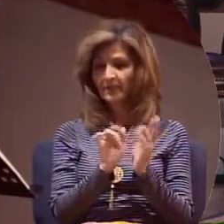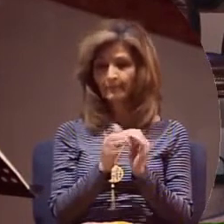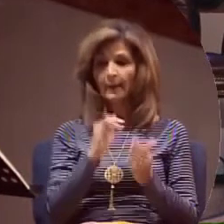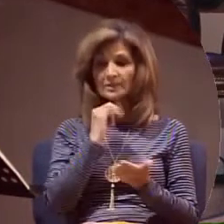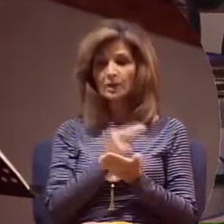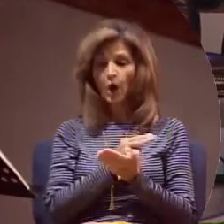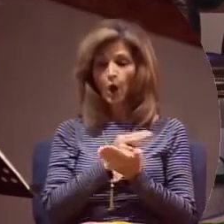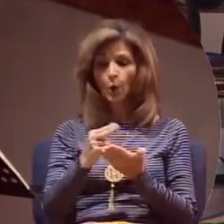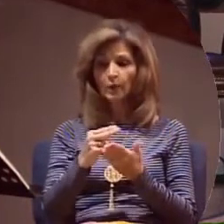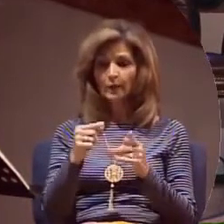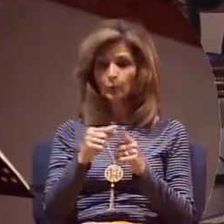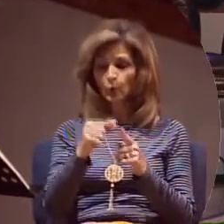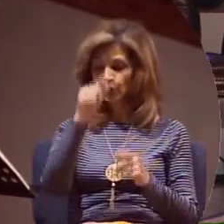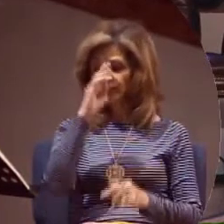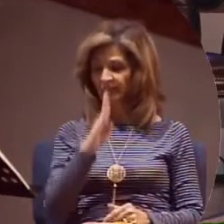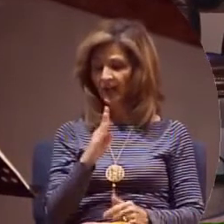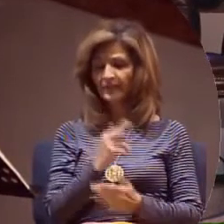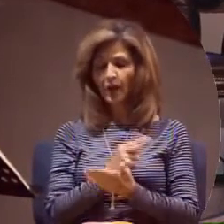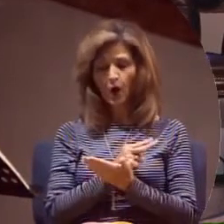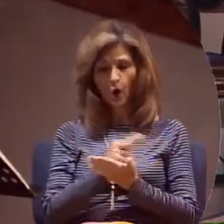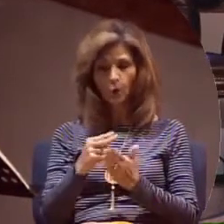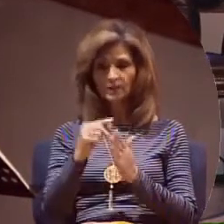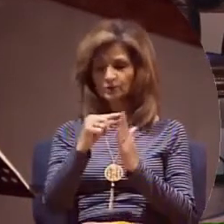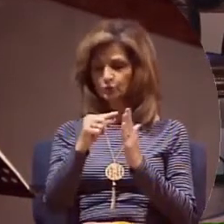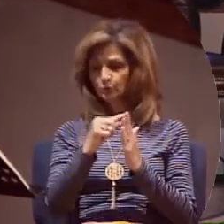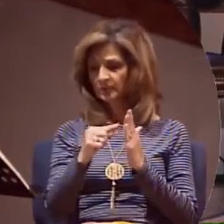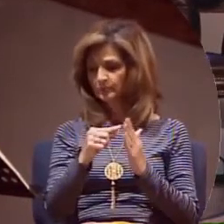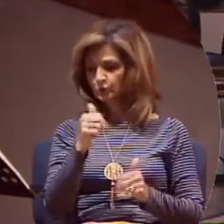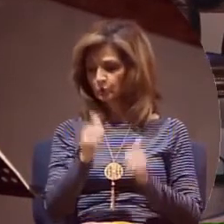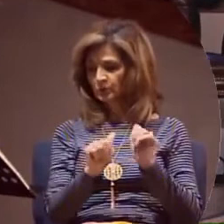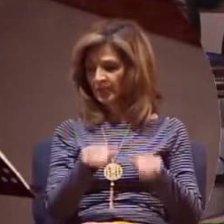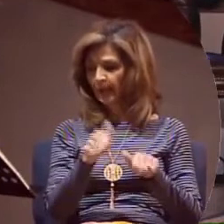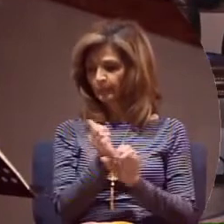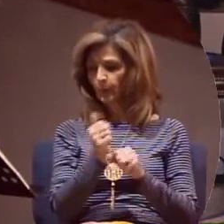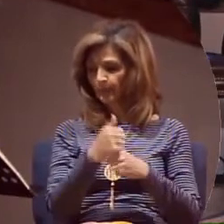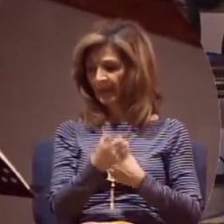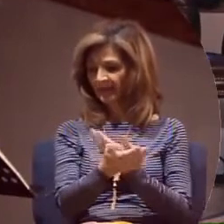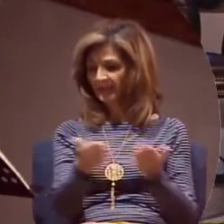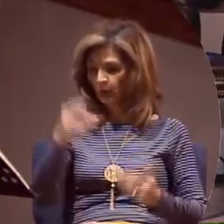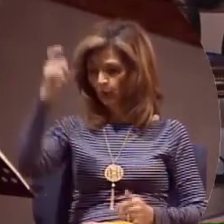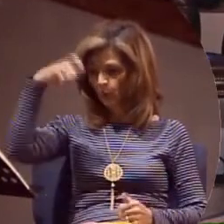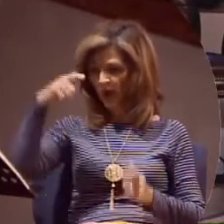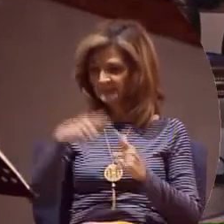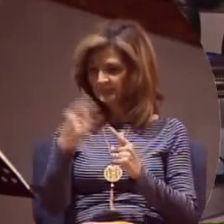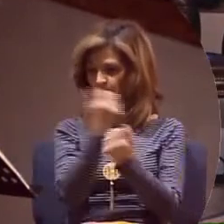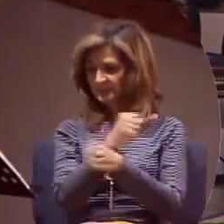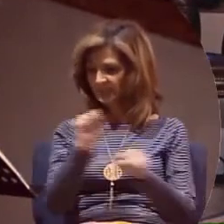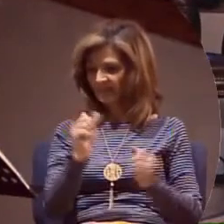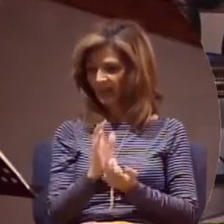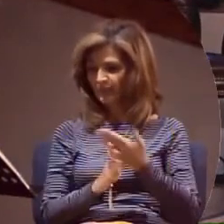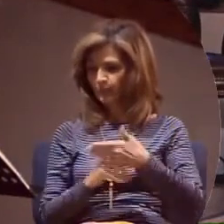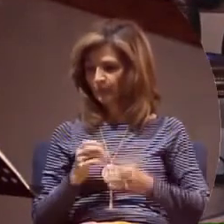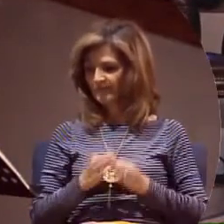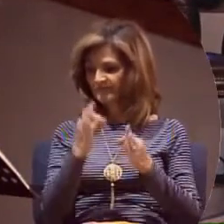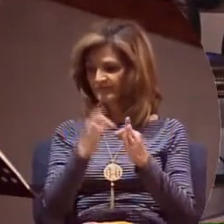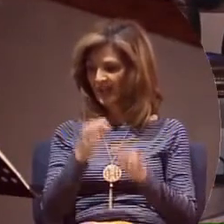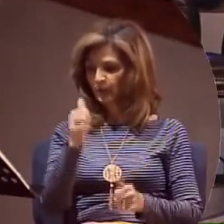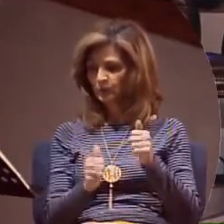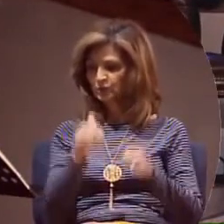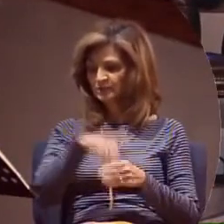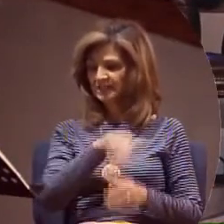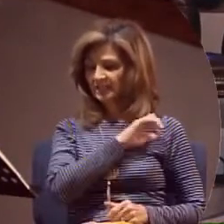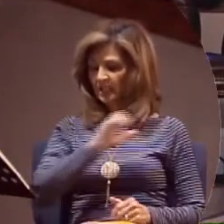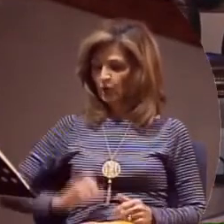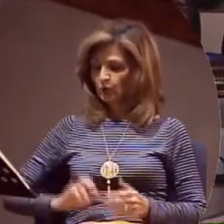is the holy word of God. The Holy Scriptures, which are able to make thee wise unto salvation through faith, which is in